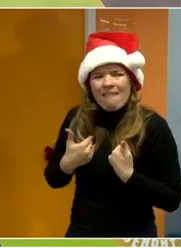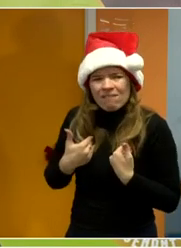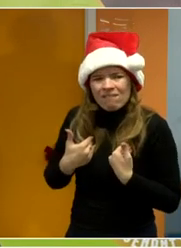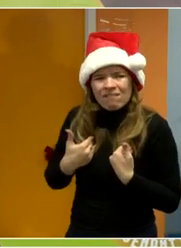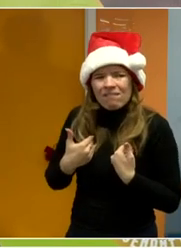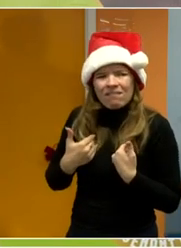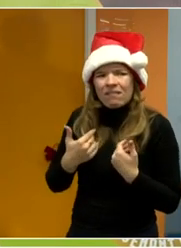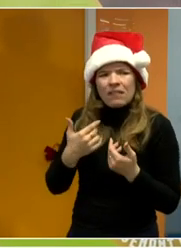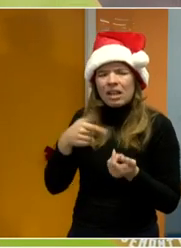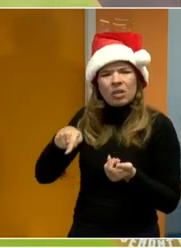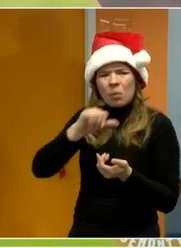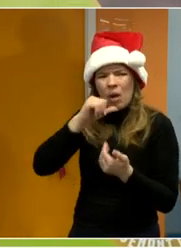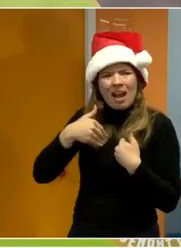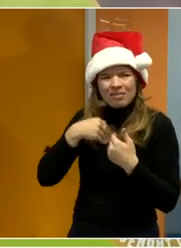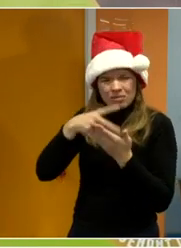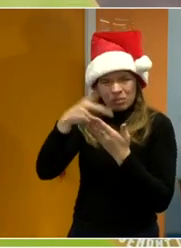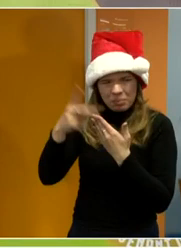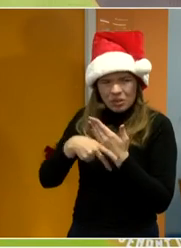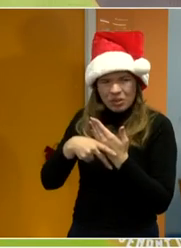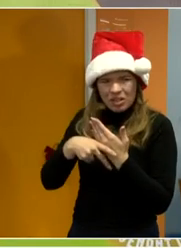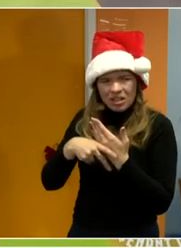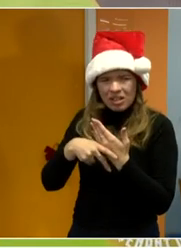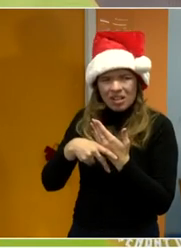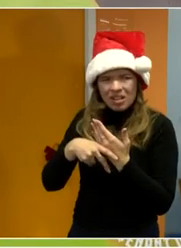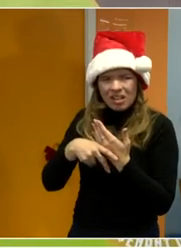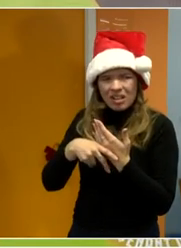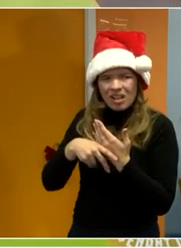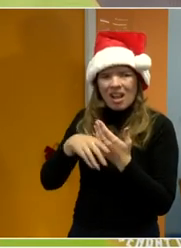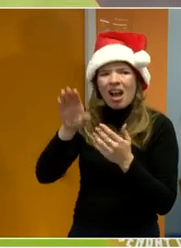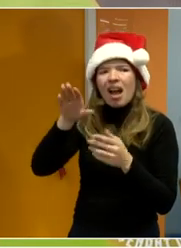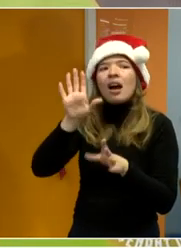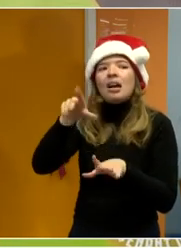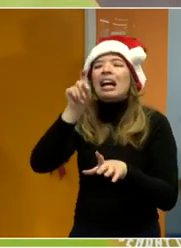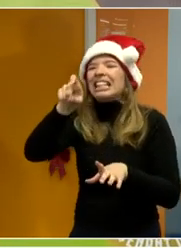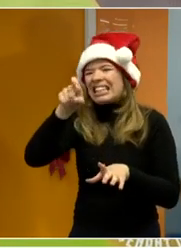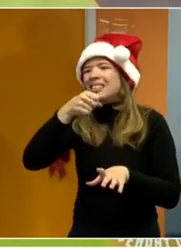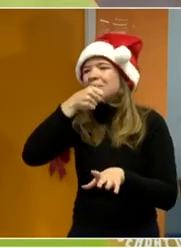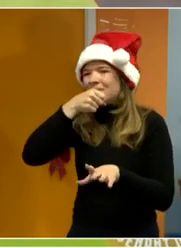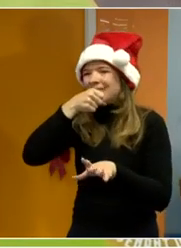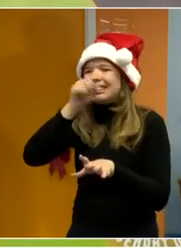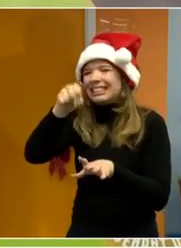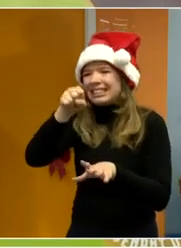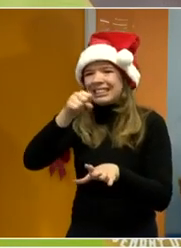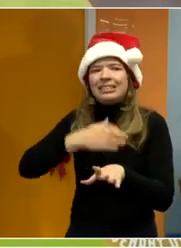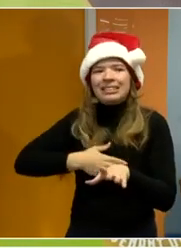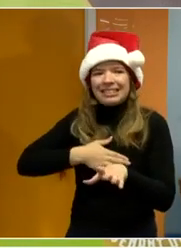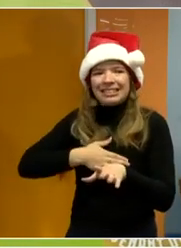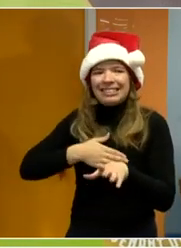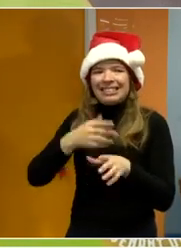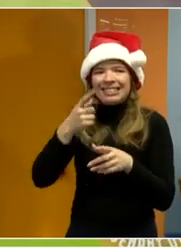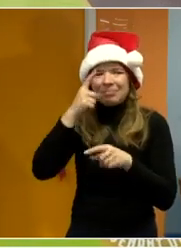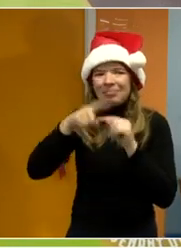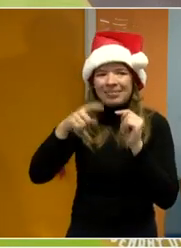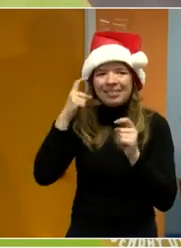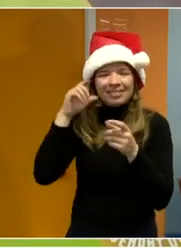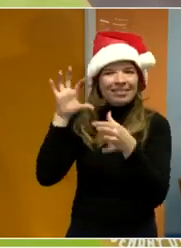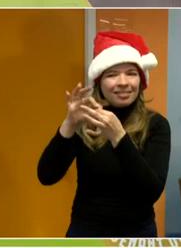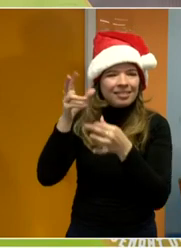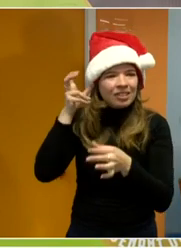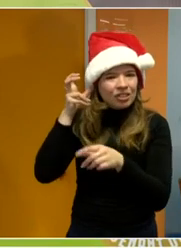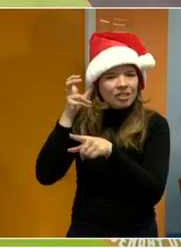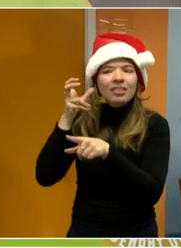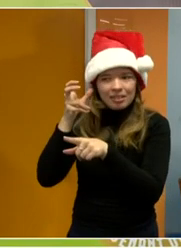right? So, I don't need the mic, sir. And You do need the mic oh, because it goes to the camera. so it's